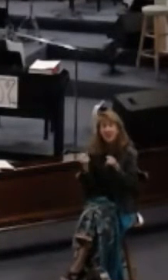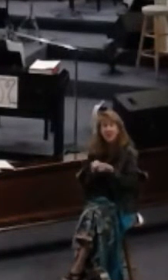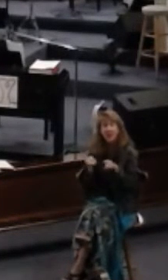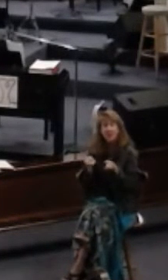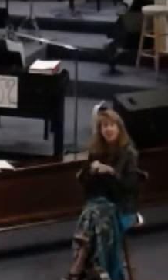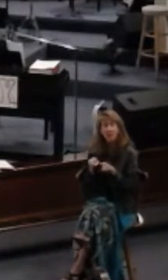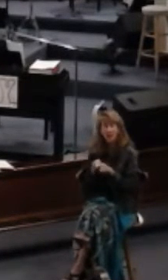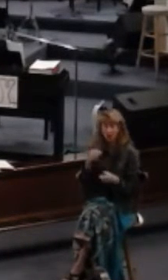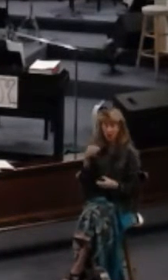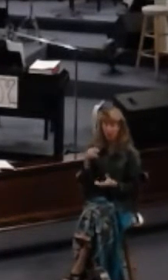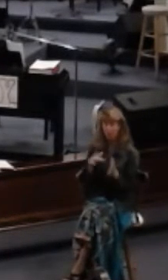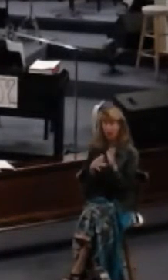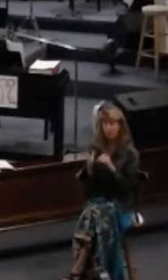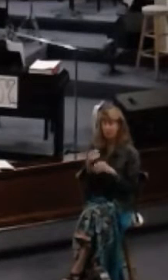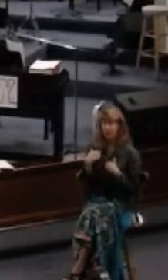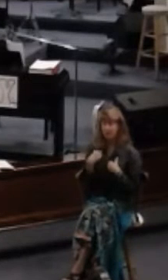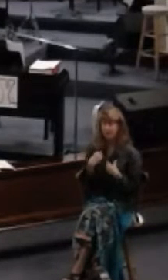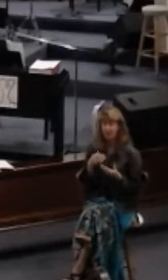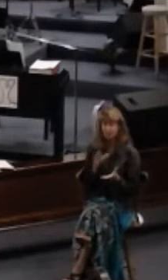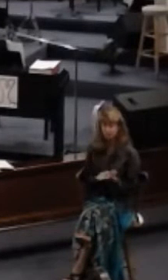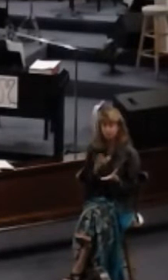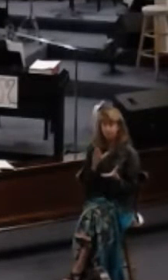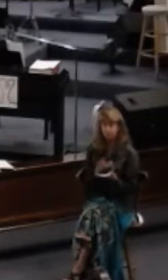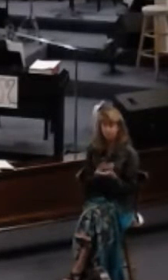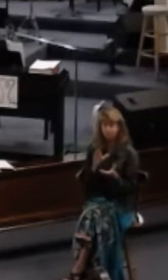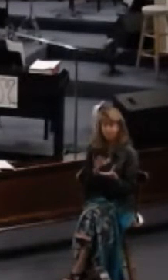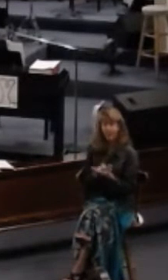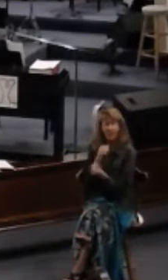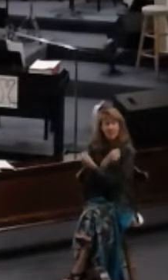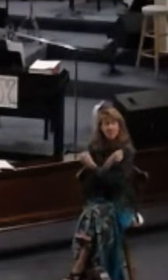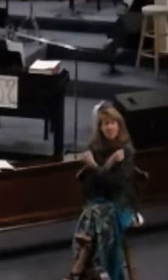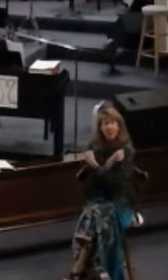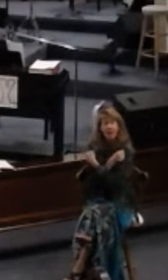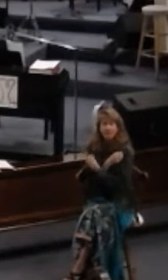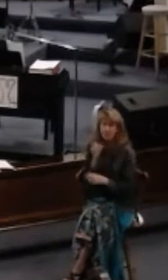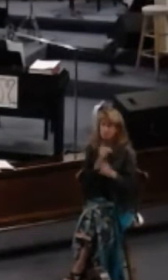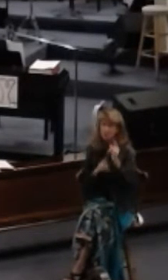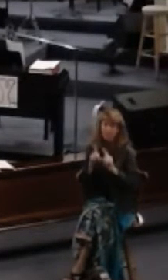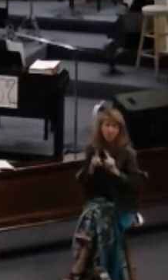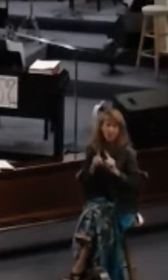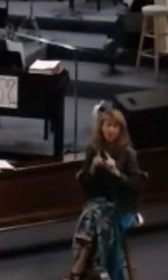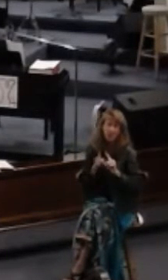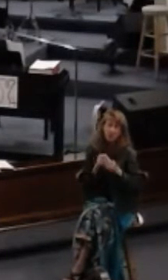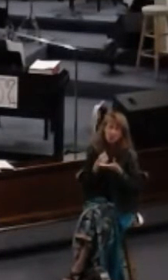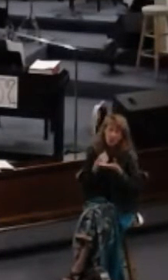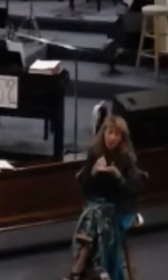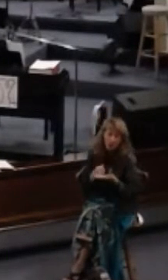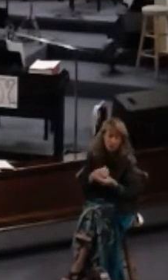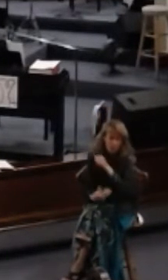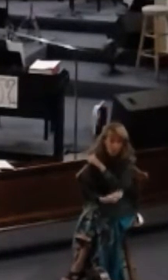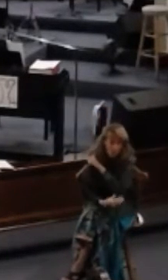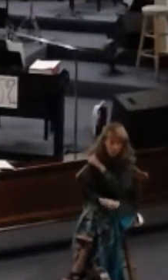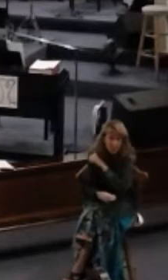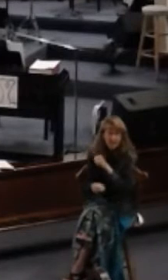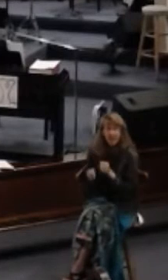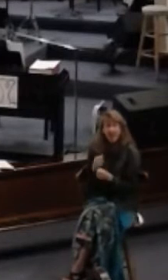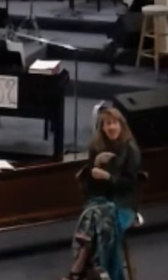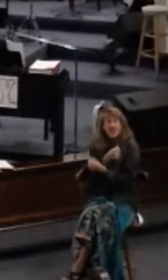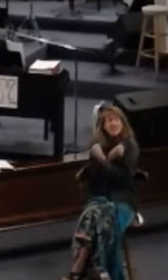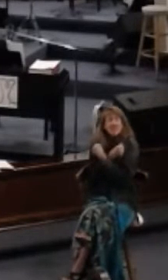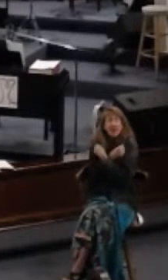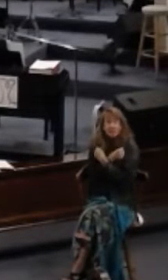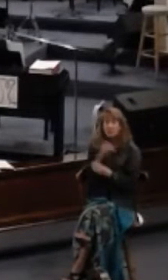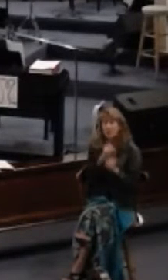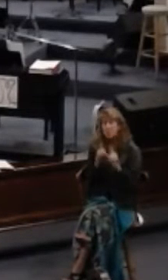throughout Scripture. God loves it when his people help the poor, when his people help the afflicted, when his people help those in